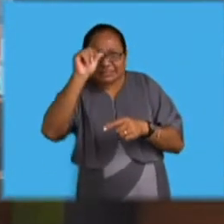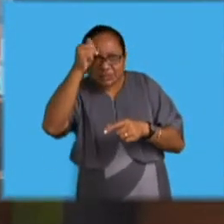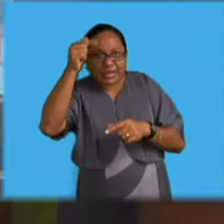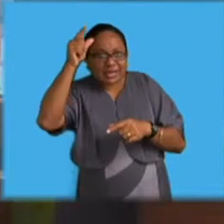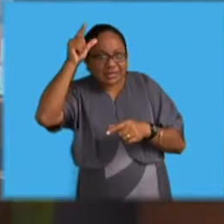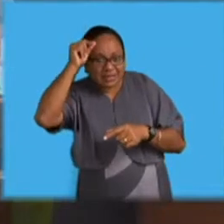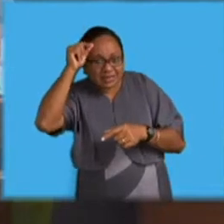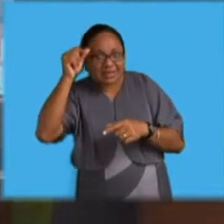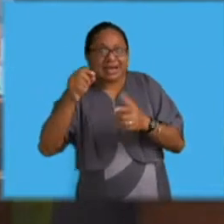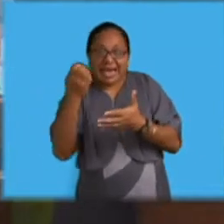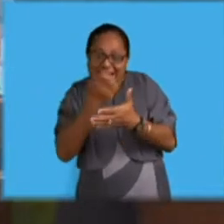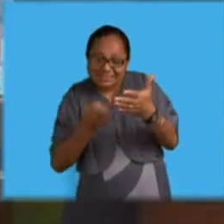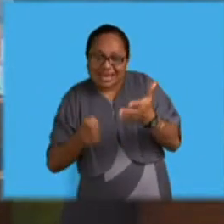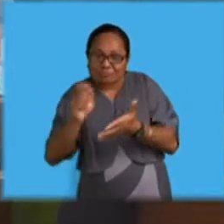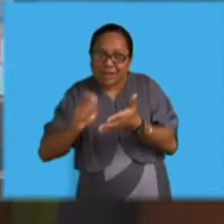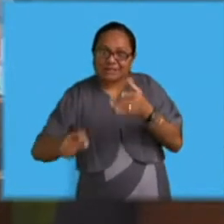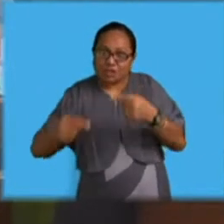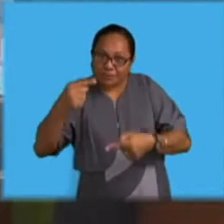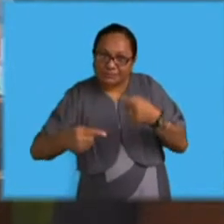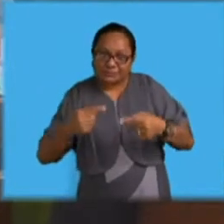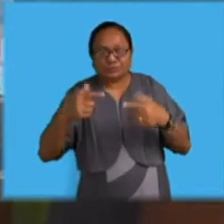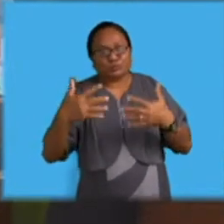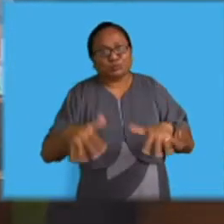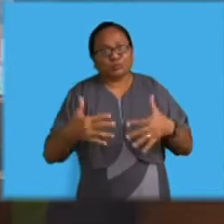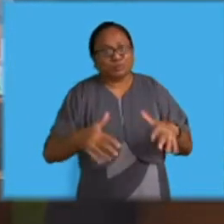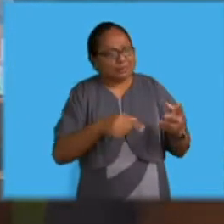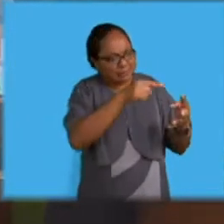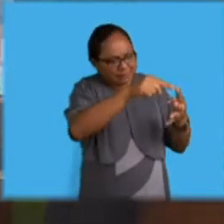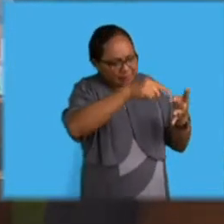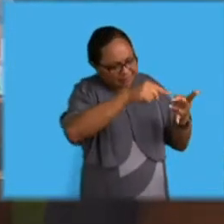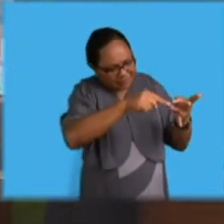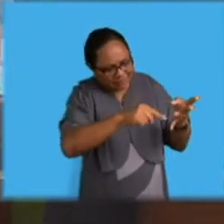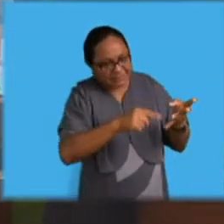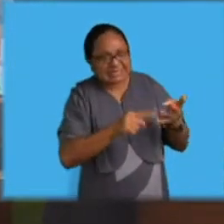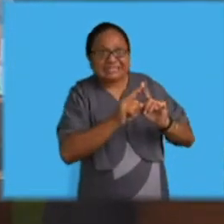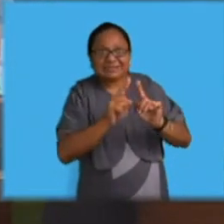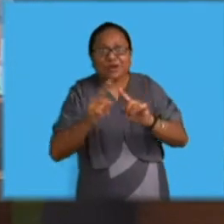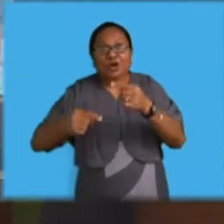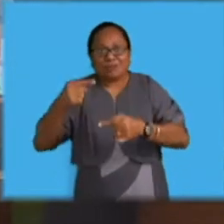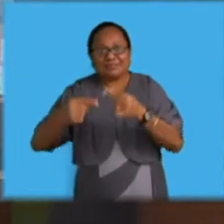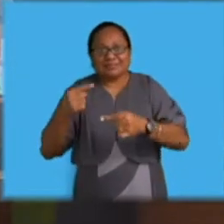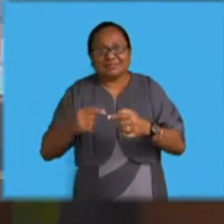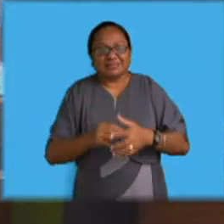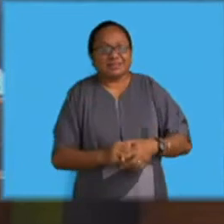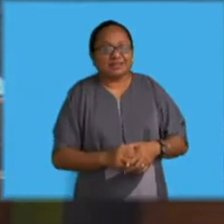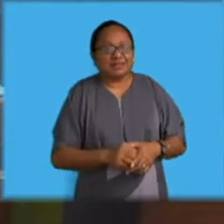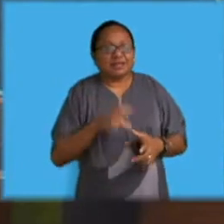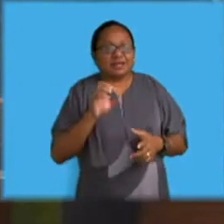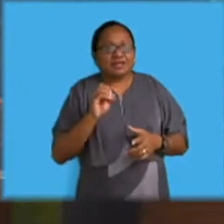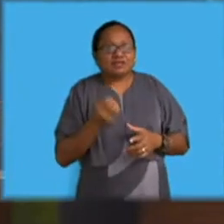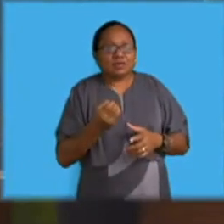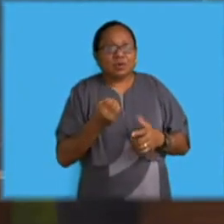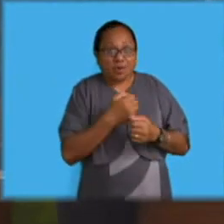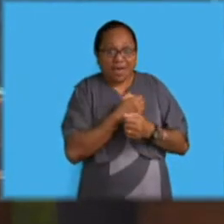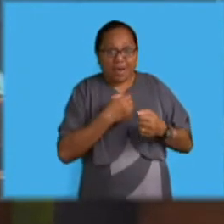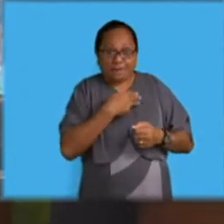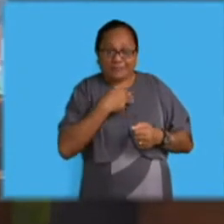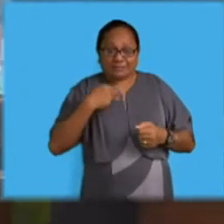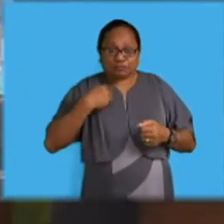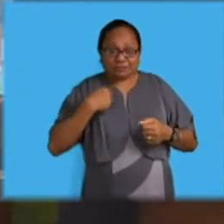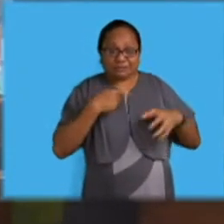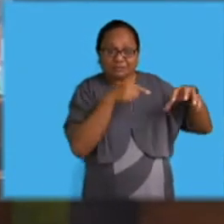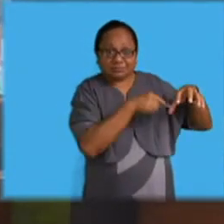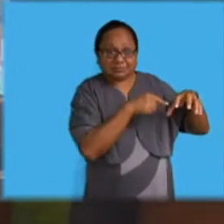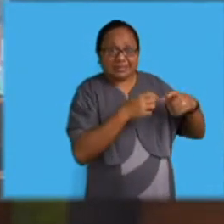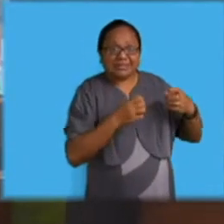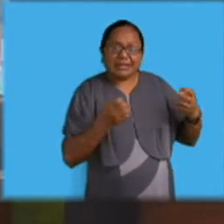and essay writing competitions, and poster competitions. Honorable Deputy Speaker, the Minister of Education, Heritage and Arts encourages observance